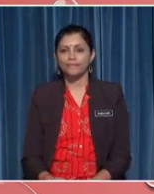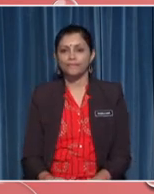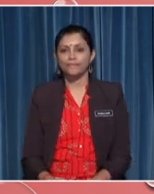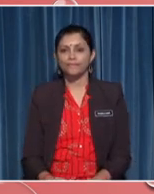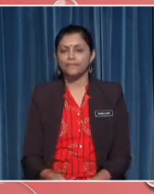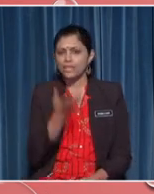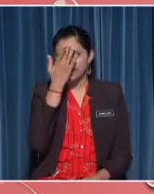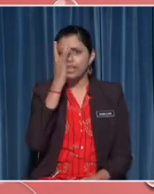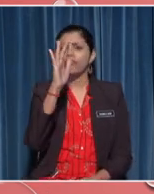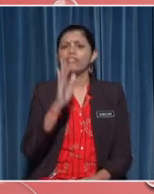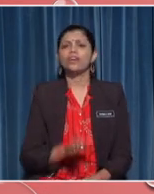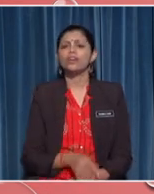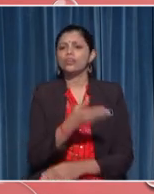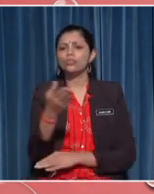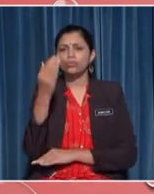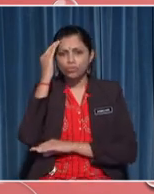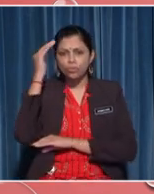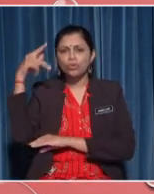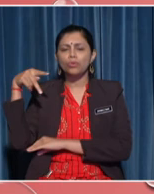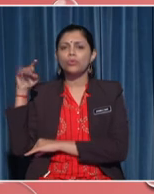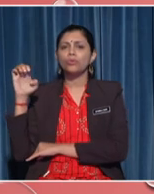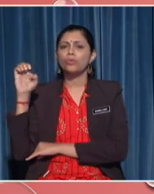Great! It is peso.